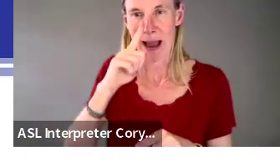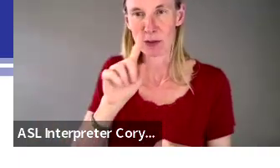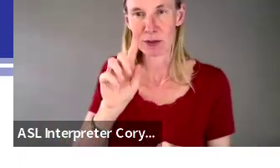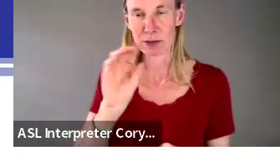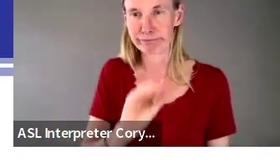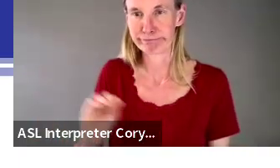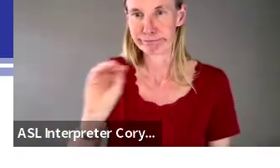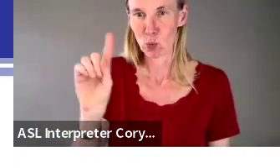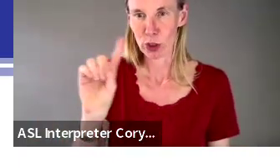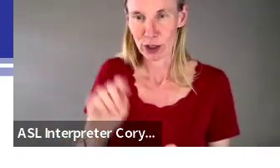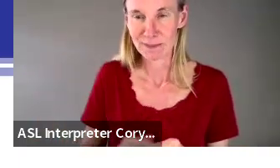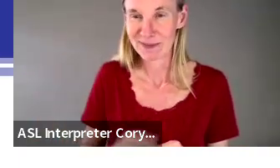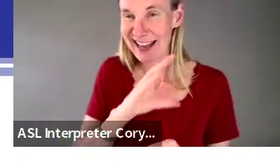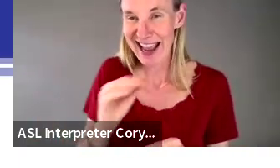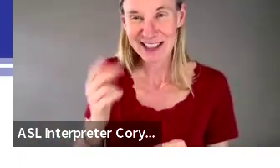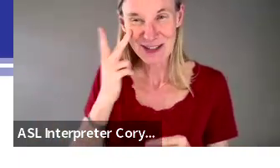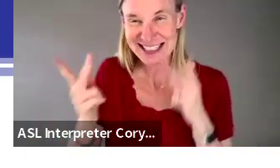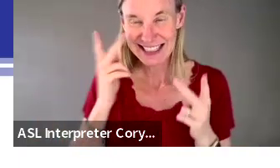Screen readers exist on many devices: